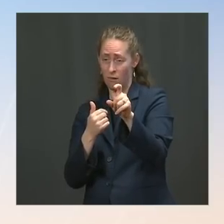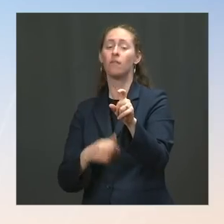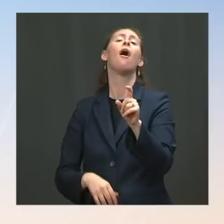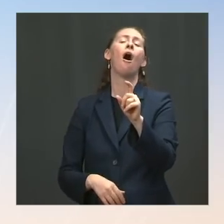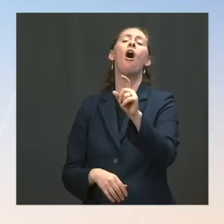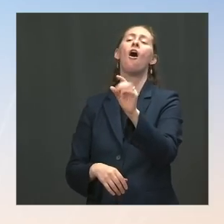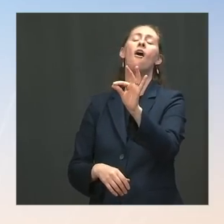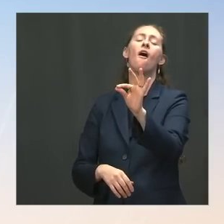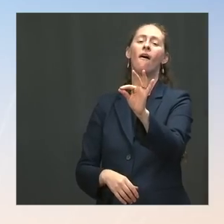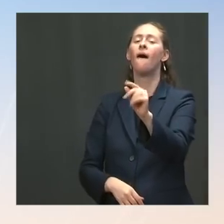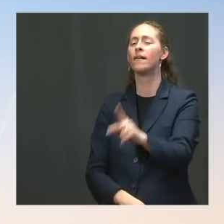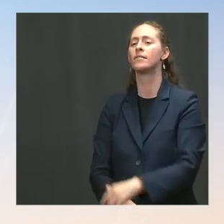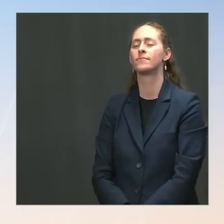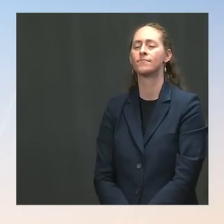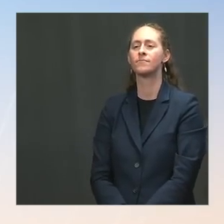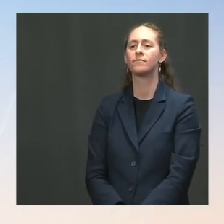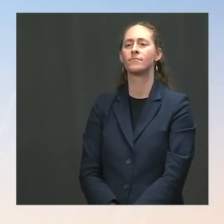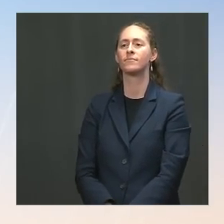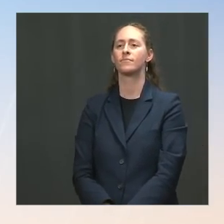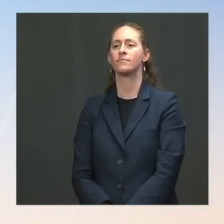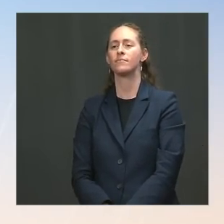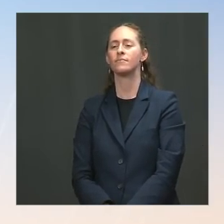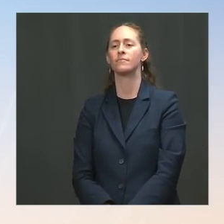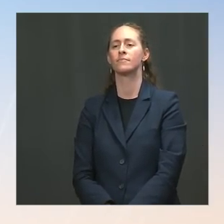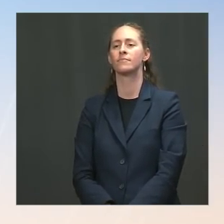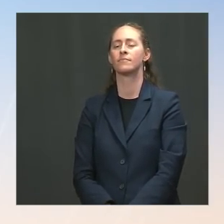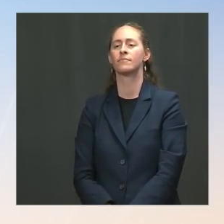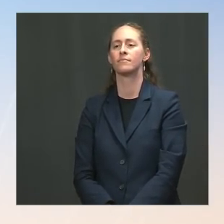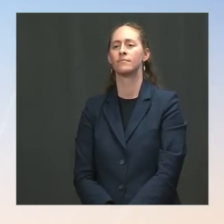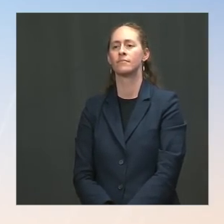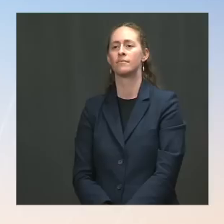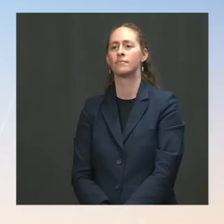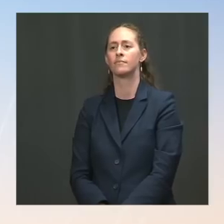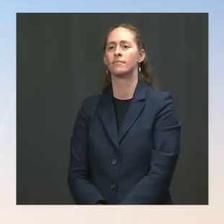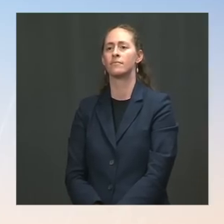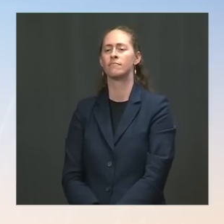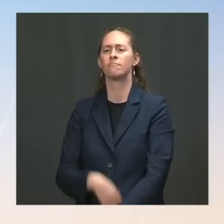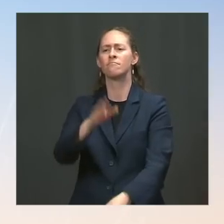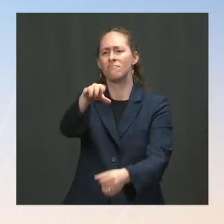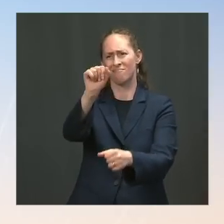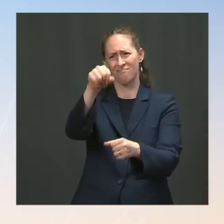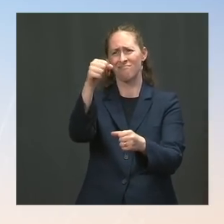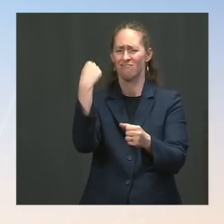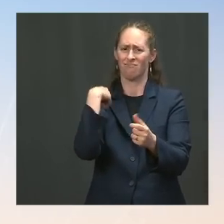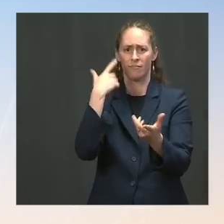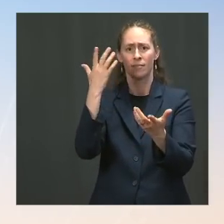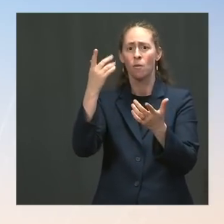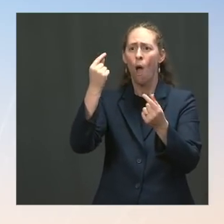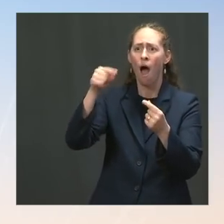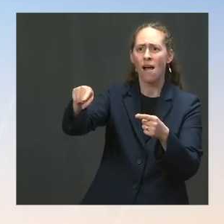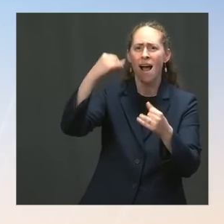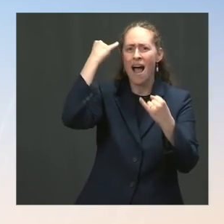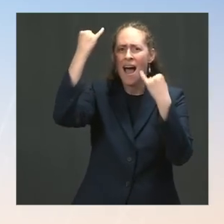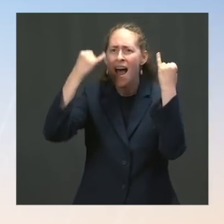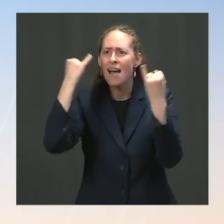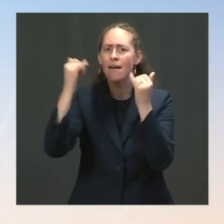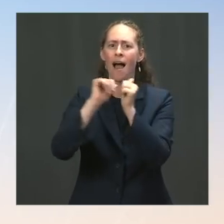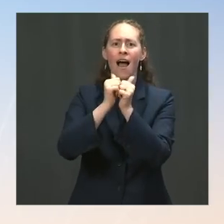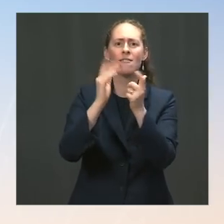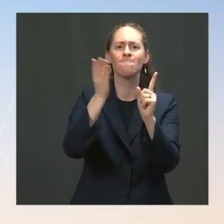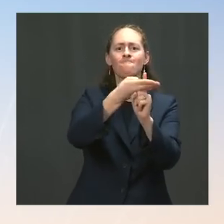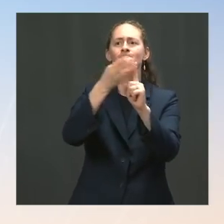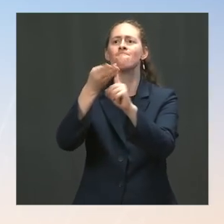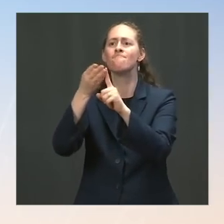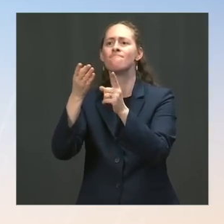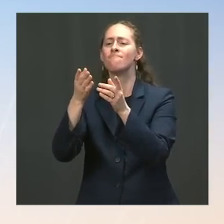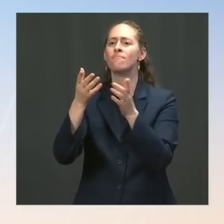Do support efforts to incentivize workforces, of course, to protect their workforces and get more people vaccinated. We want to